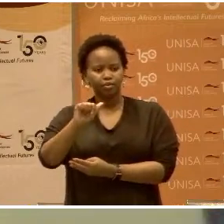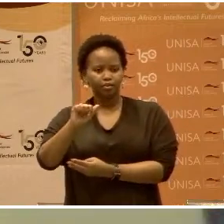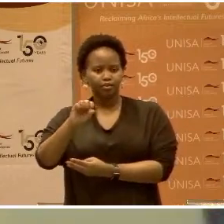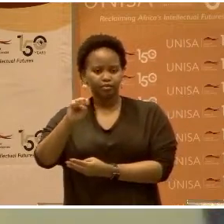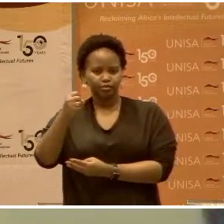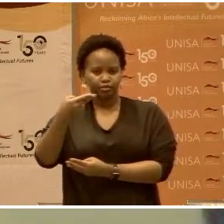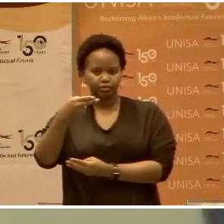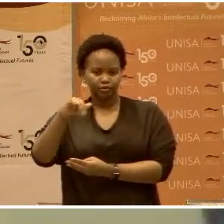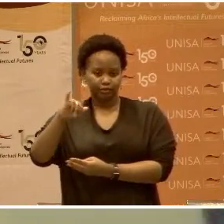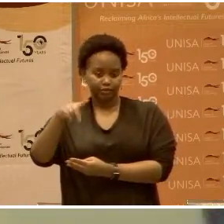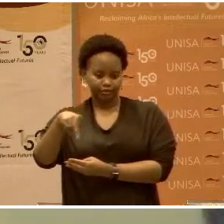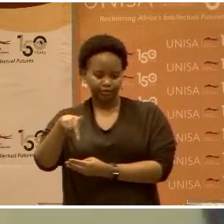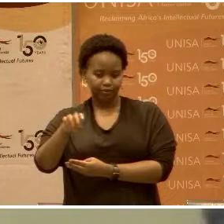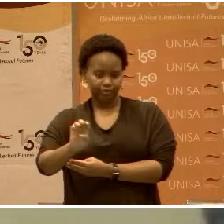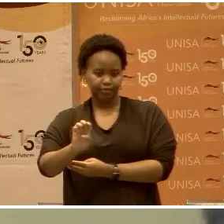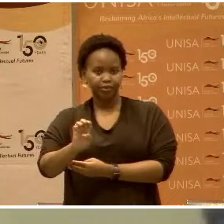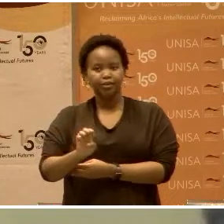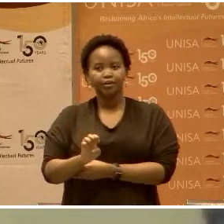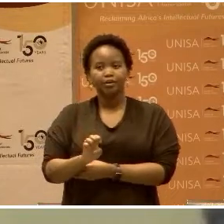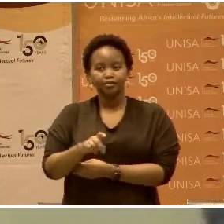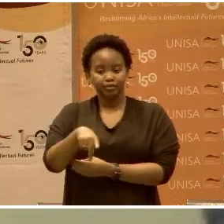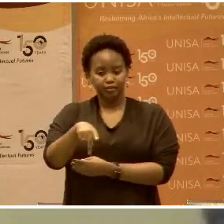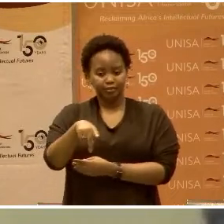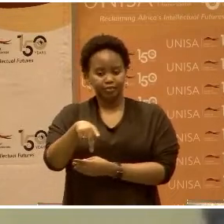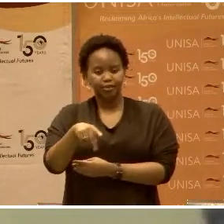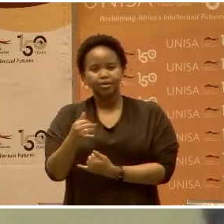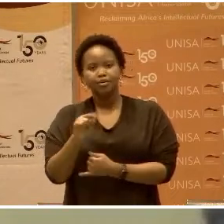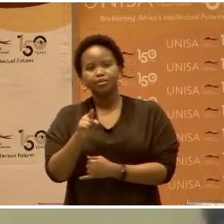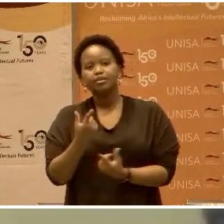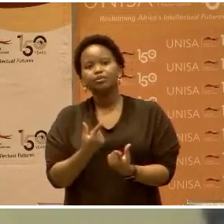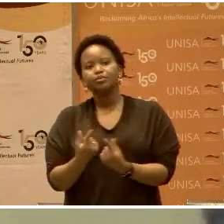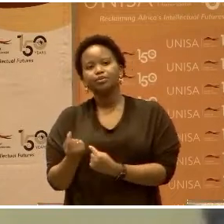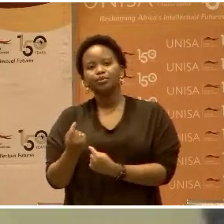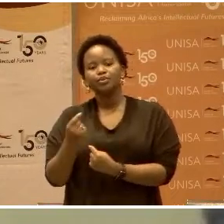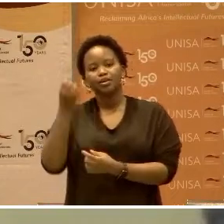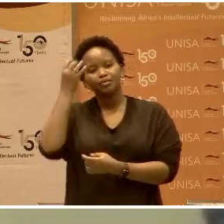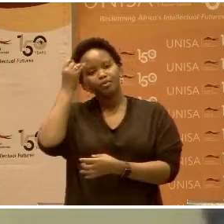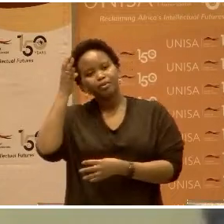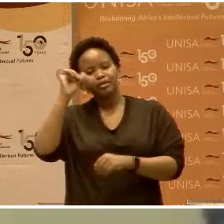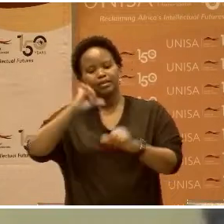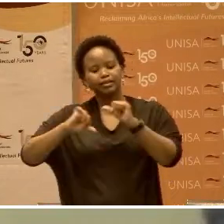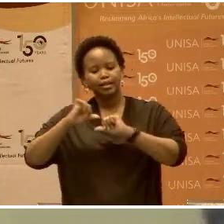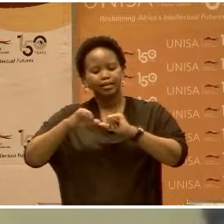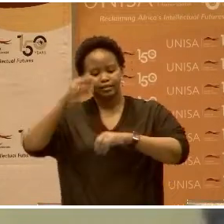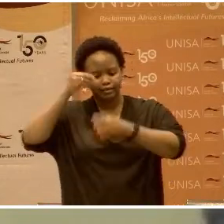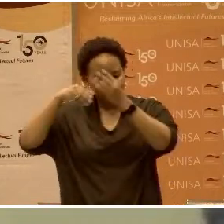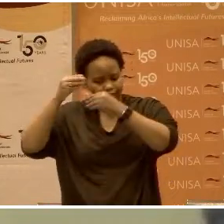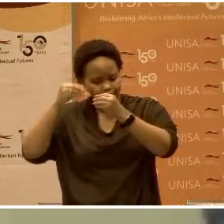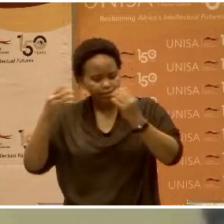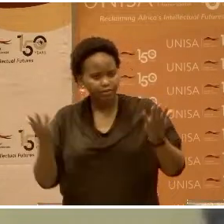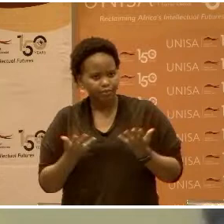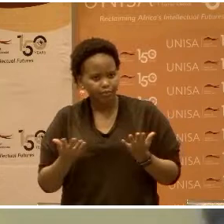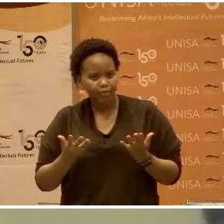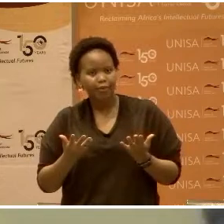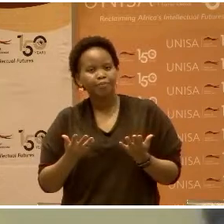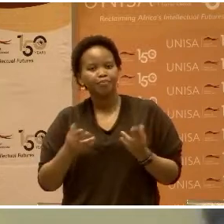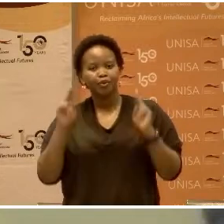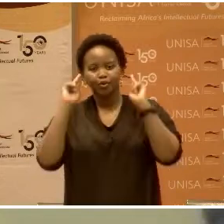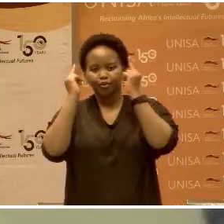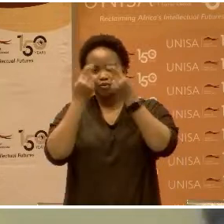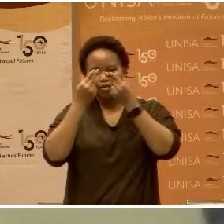awarded the scholarship to study library and information science at the University of Botswana in Gaborone